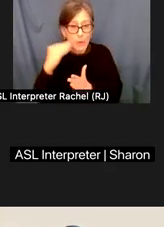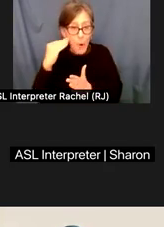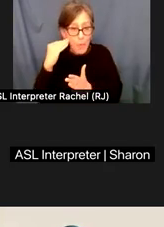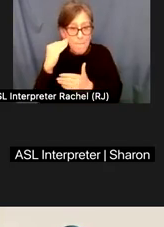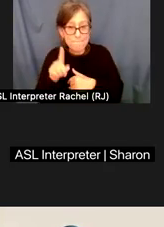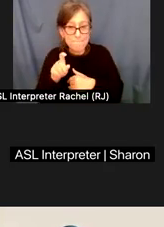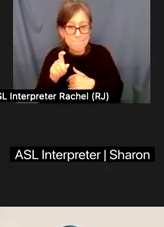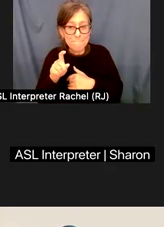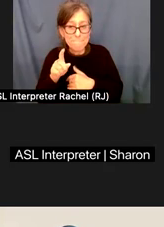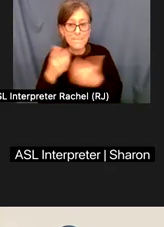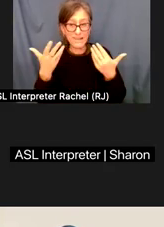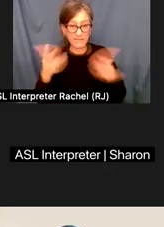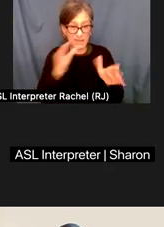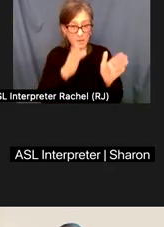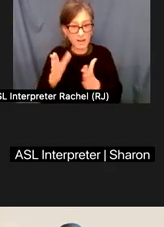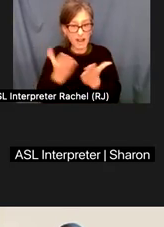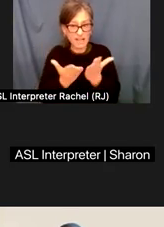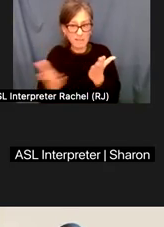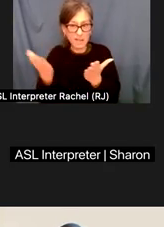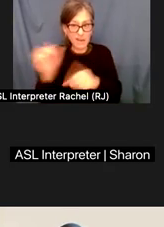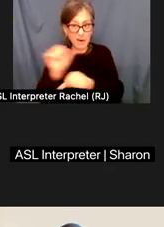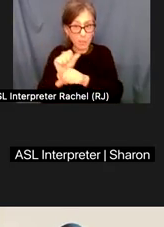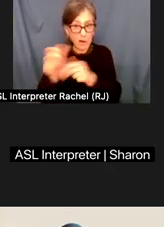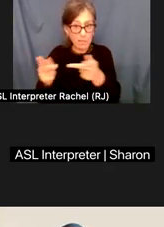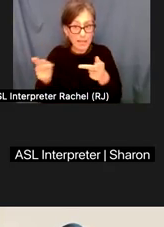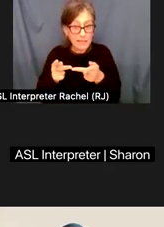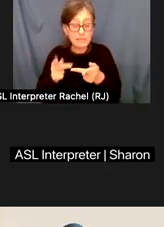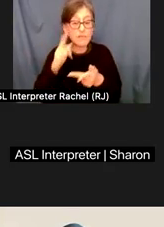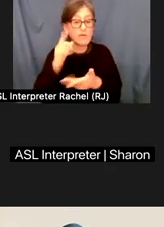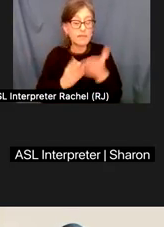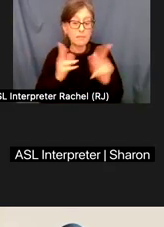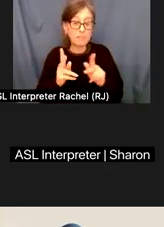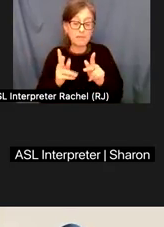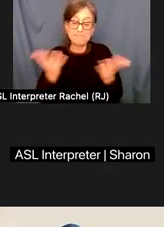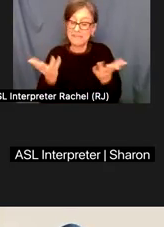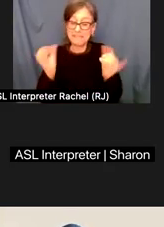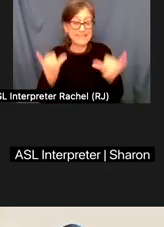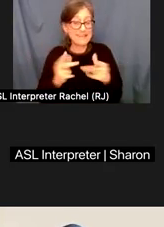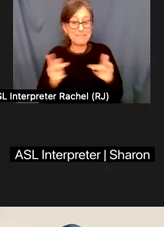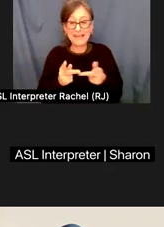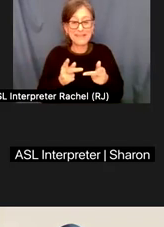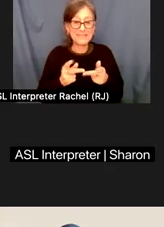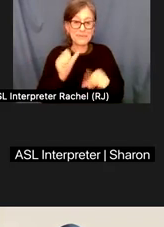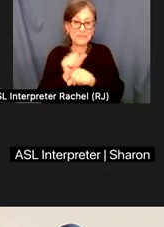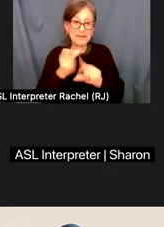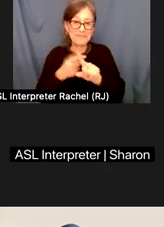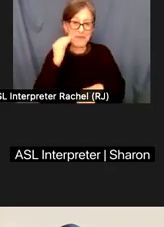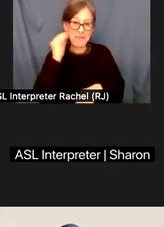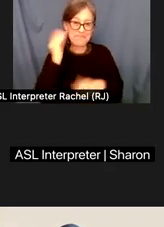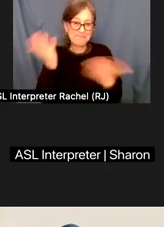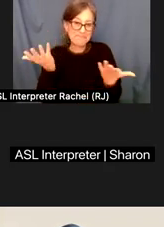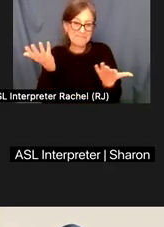And what about in the workplace? And for some of us, that might be the same location.